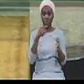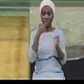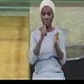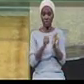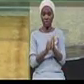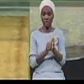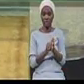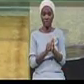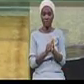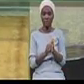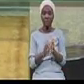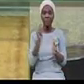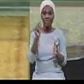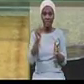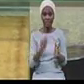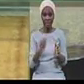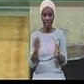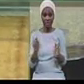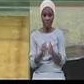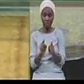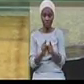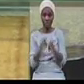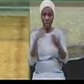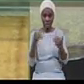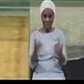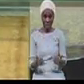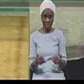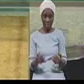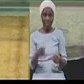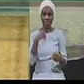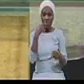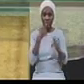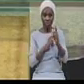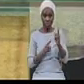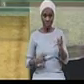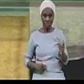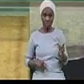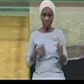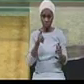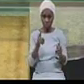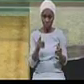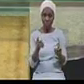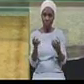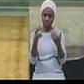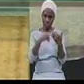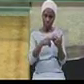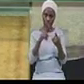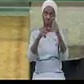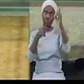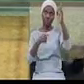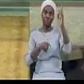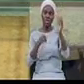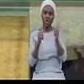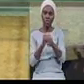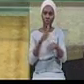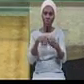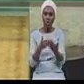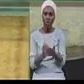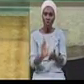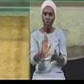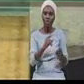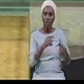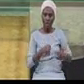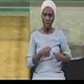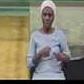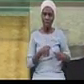also now, says the Lord, turn ye even to me with all your heart. Here is the Lord calling